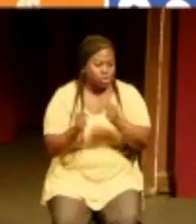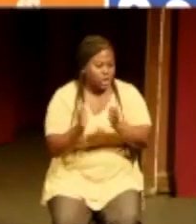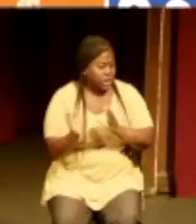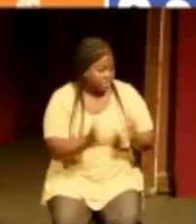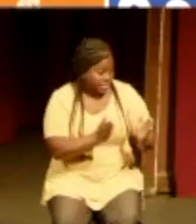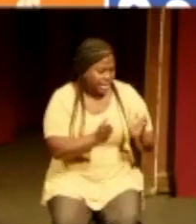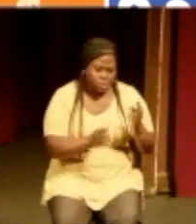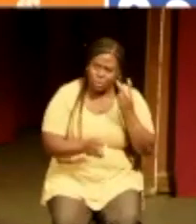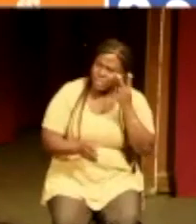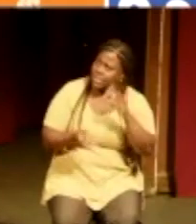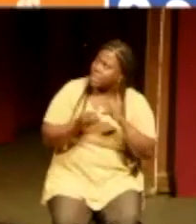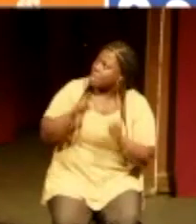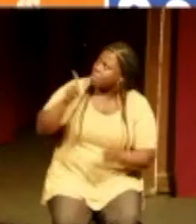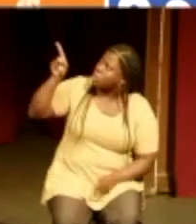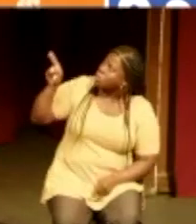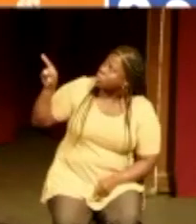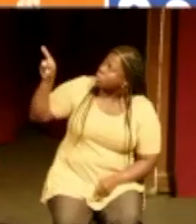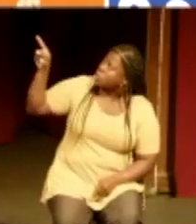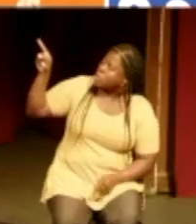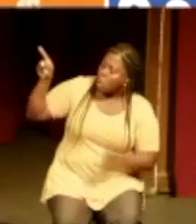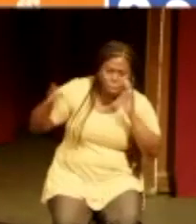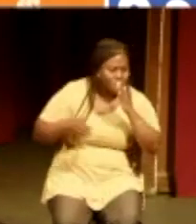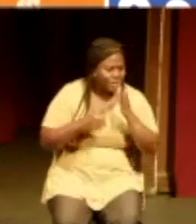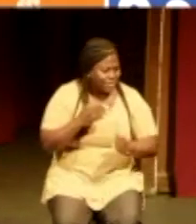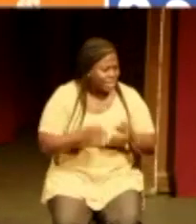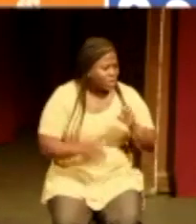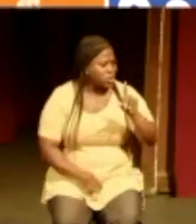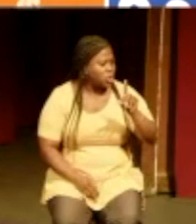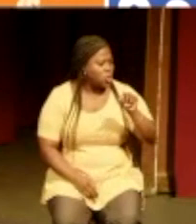going to expire in 2025. So what do you think we're going to be doing in